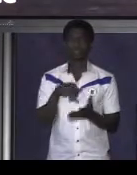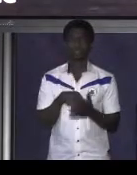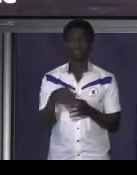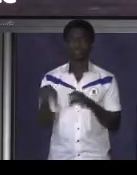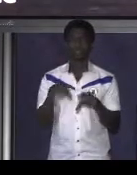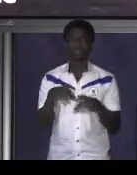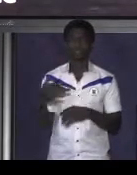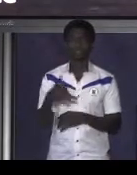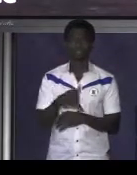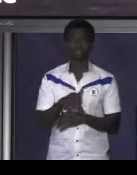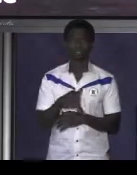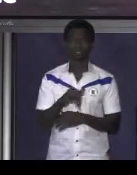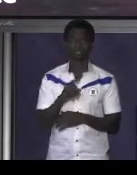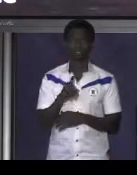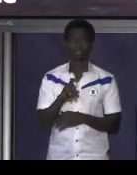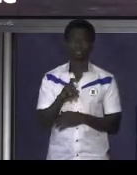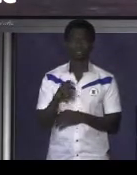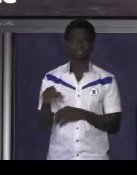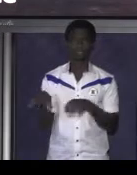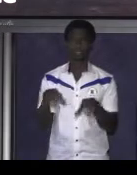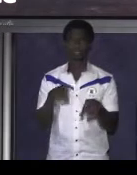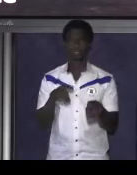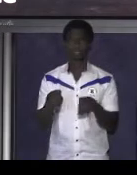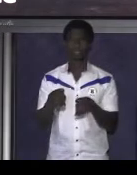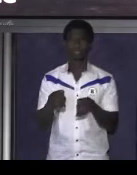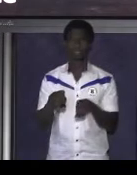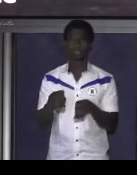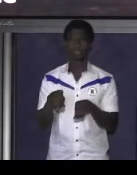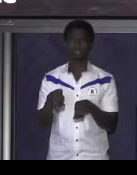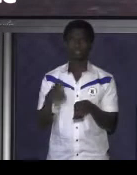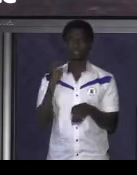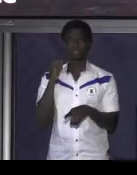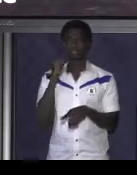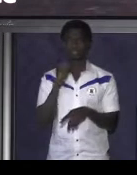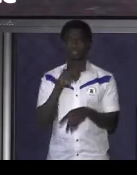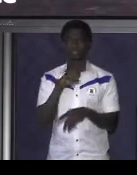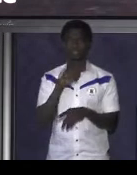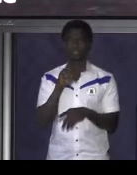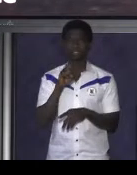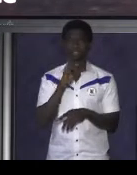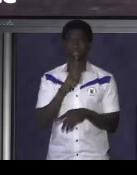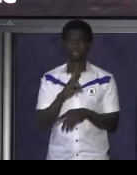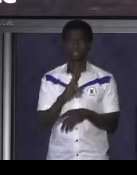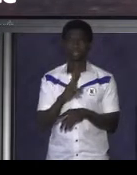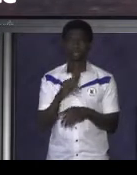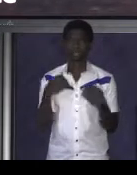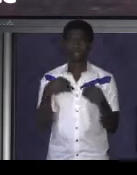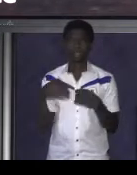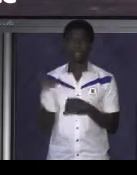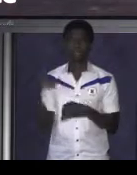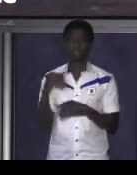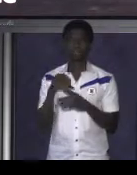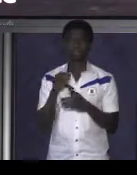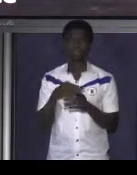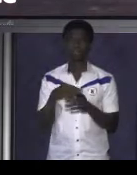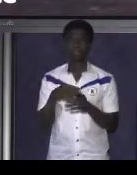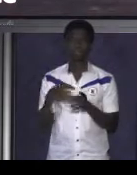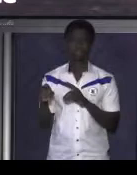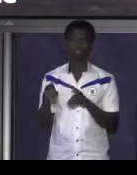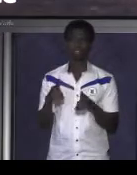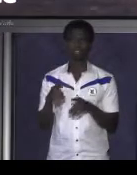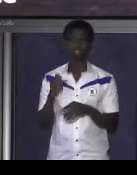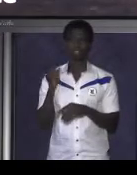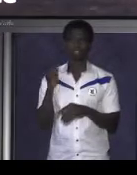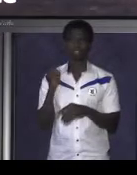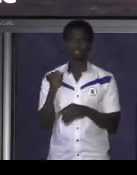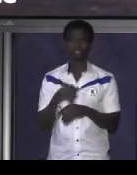they? Did she? Have they? Or didn't she? She didn't